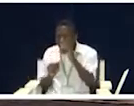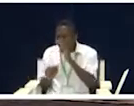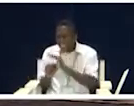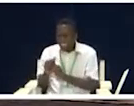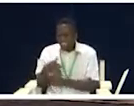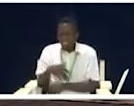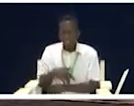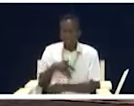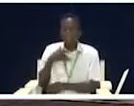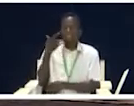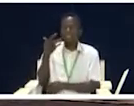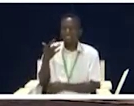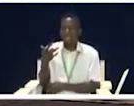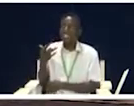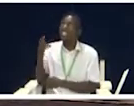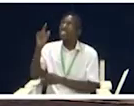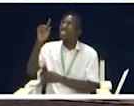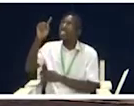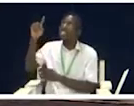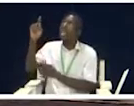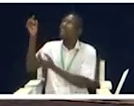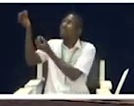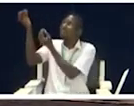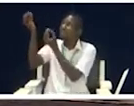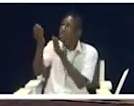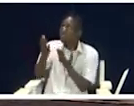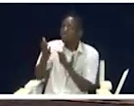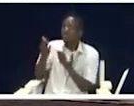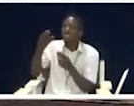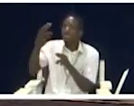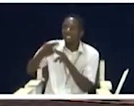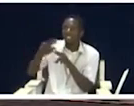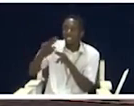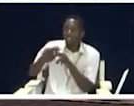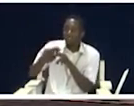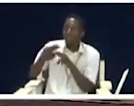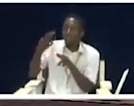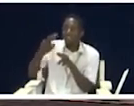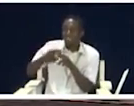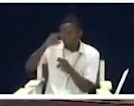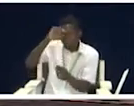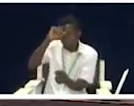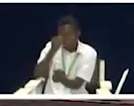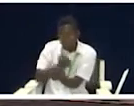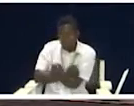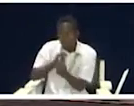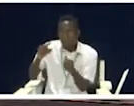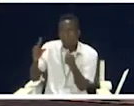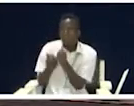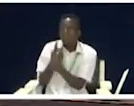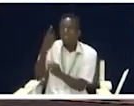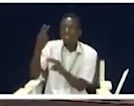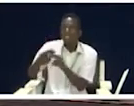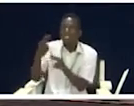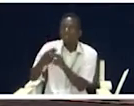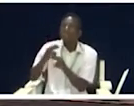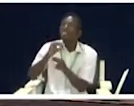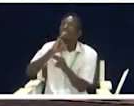plans. He had to give the first name, or he had to name that son. The first name he gave that son was